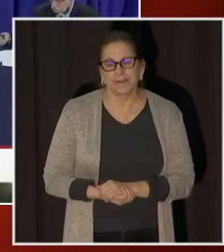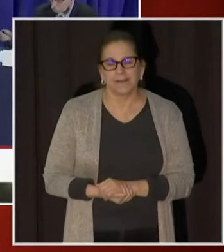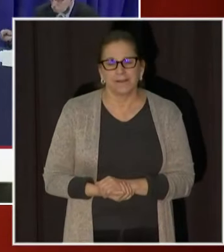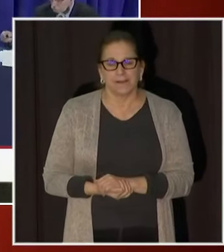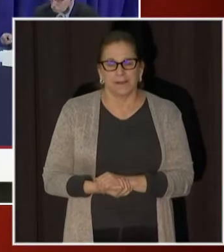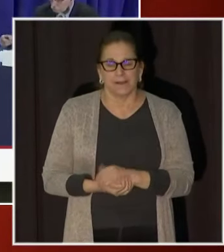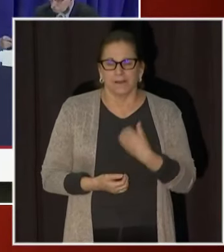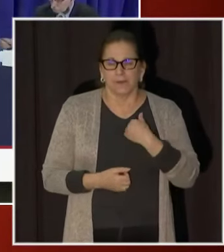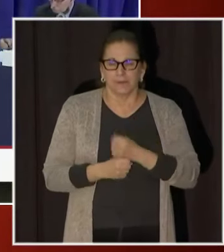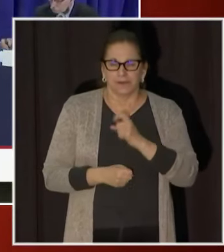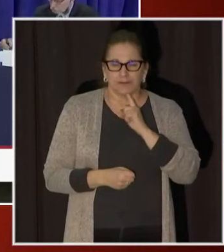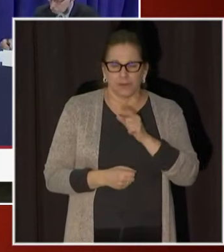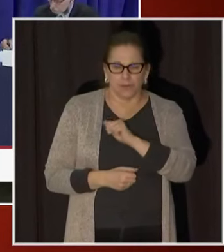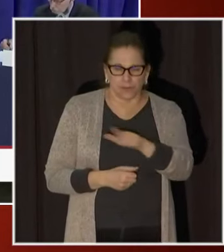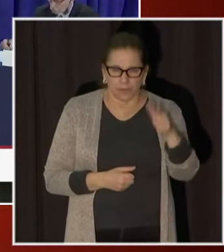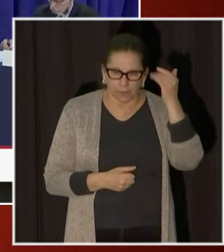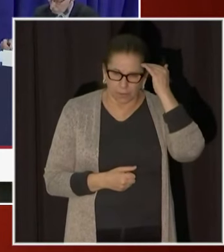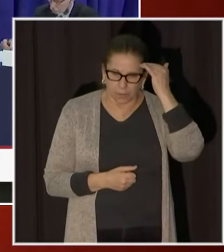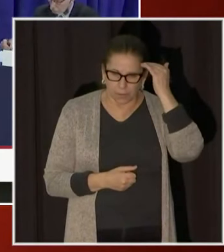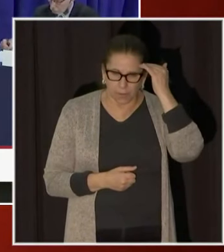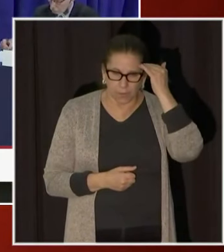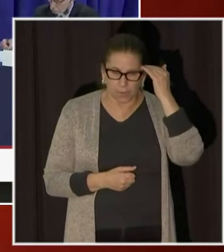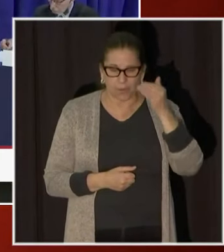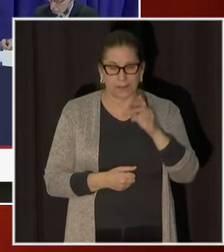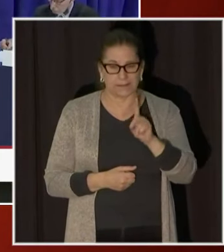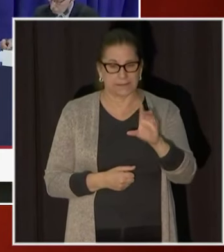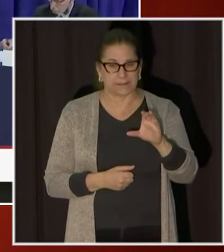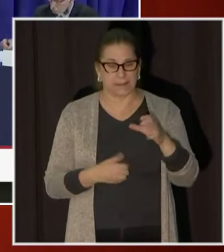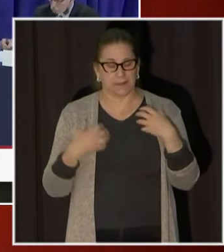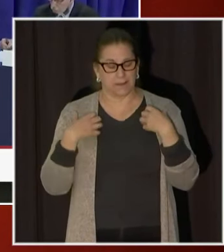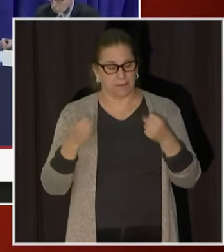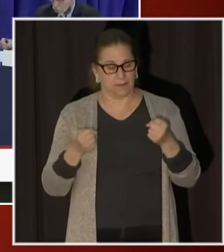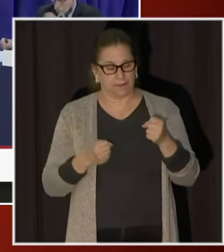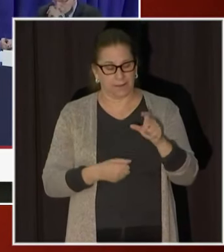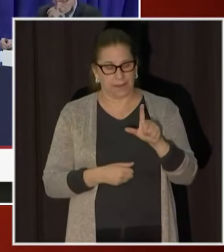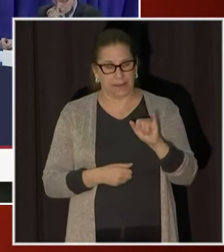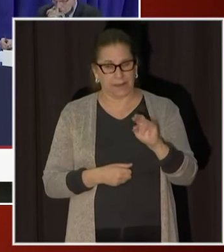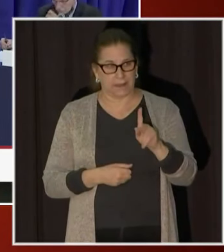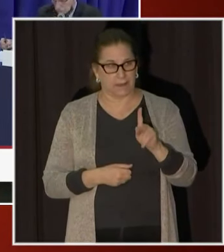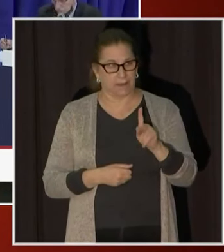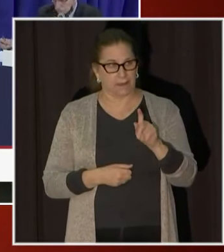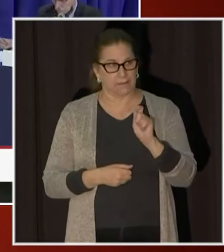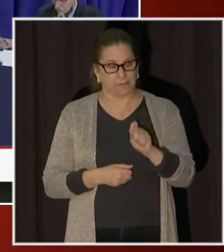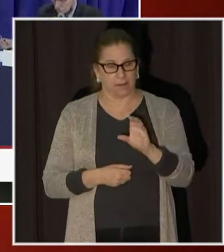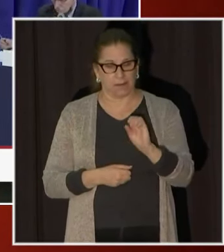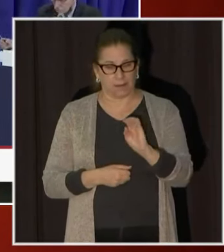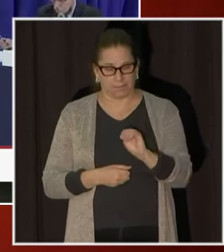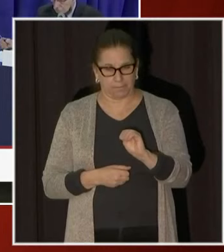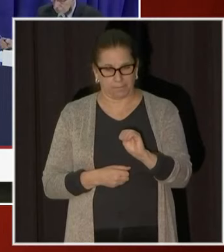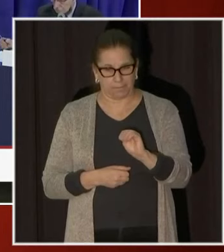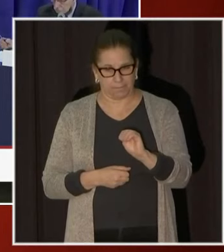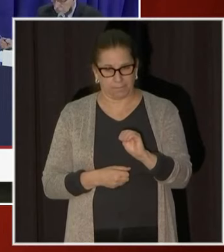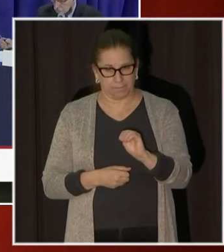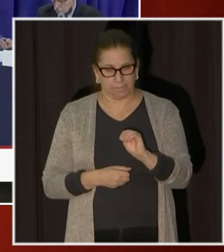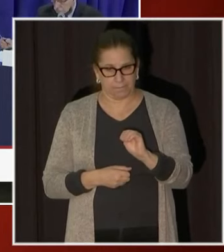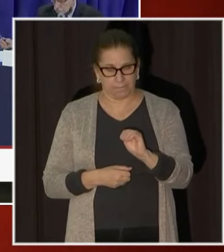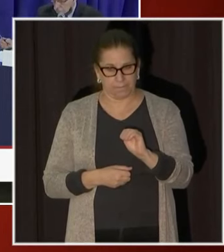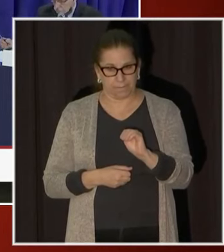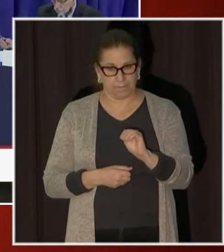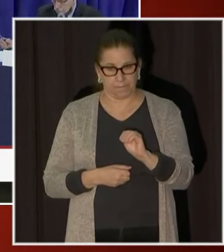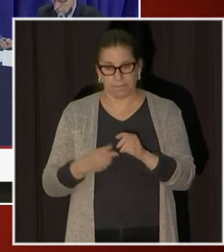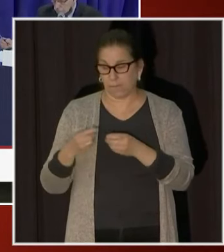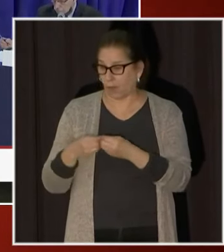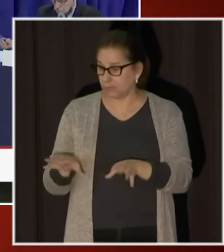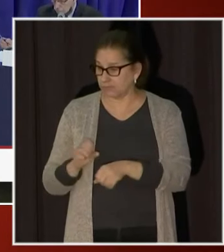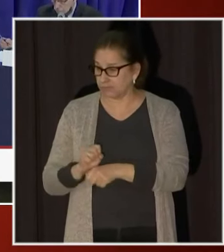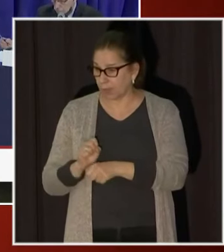of dchealthlink.com, dchealthlink.com. So if you've recently lost your job or lost insurance,